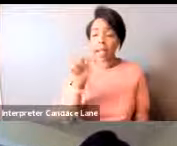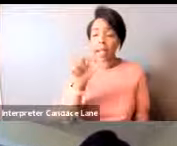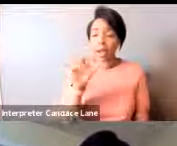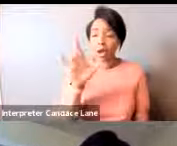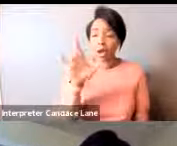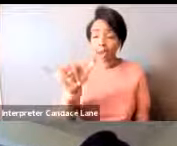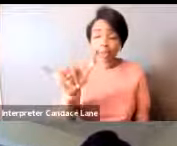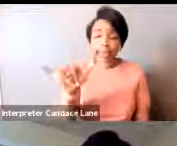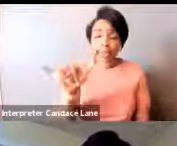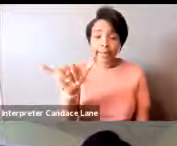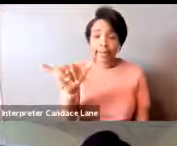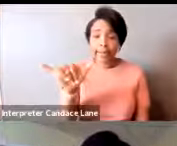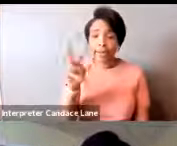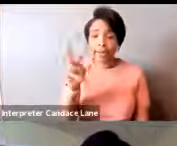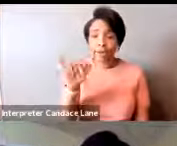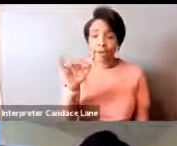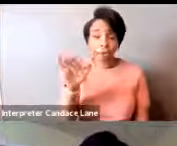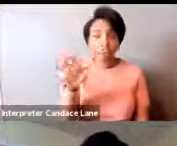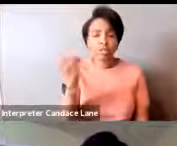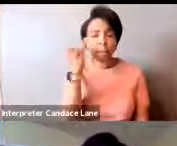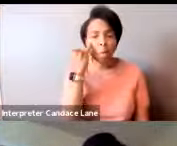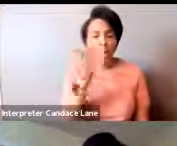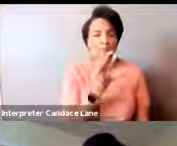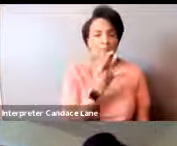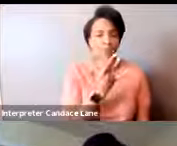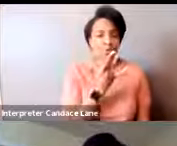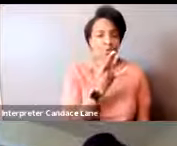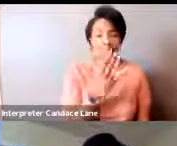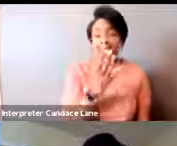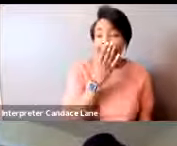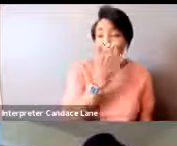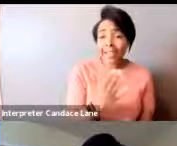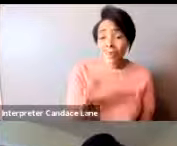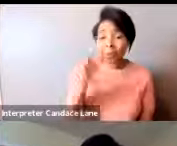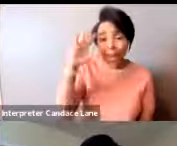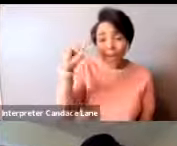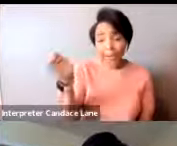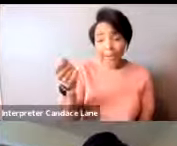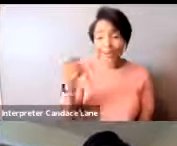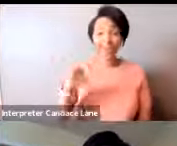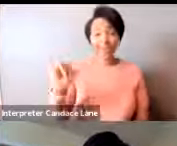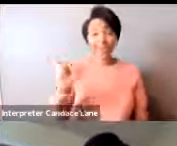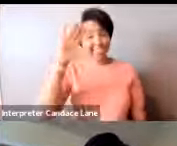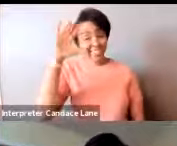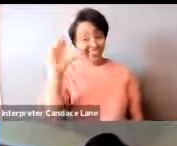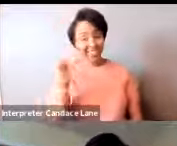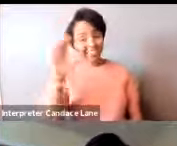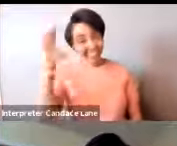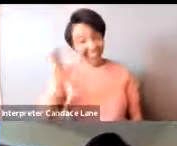that's your preferred experience. Thank you, Amber and Candace, for your work tonight.